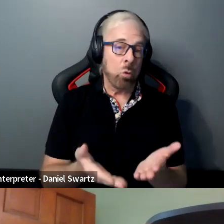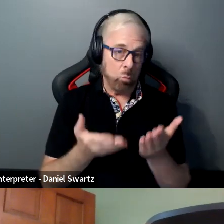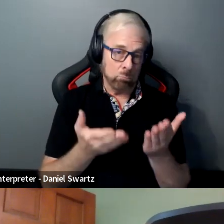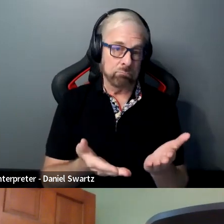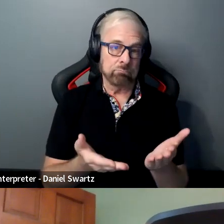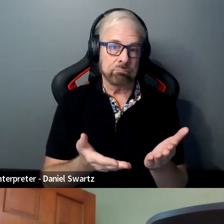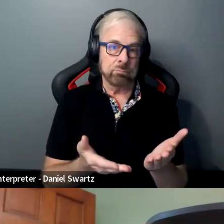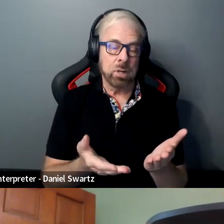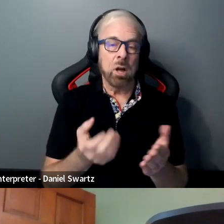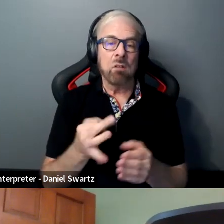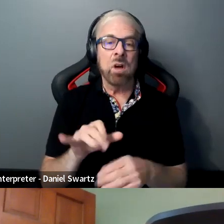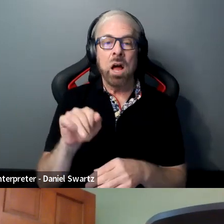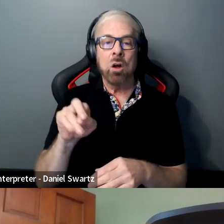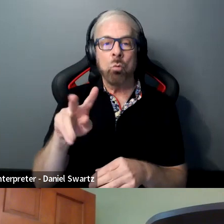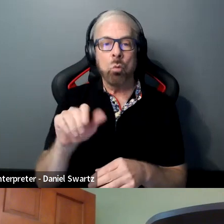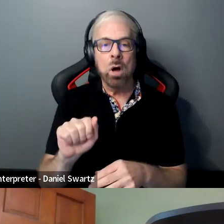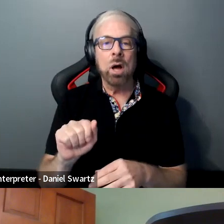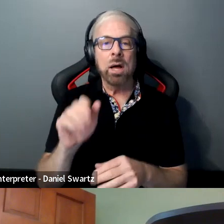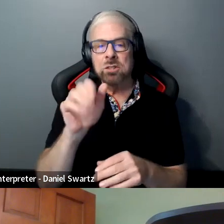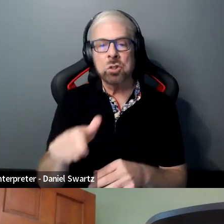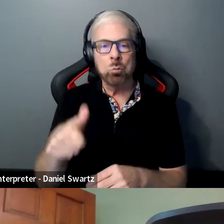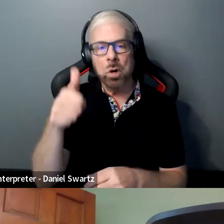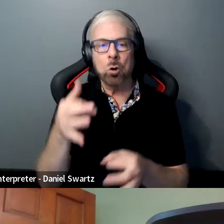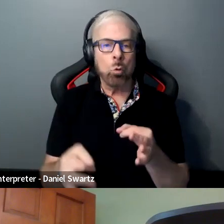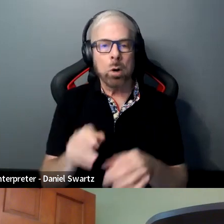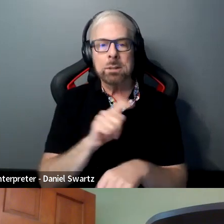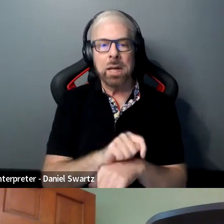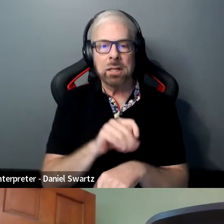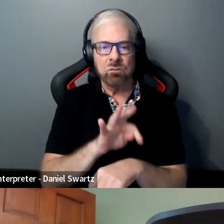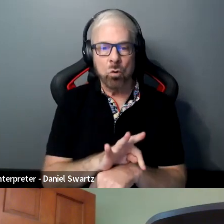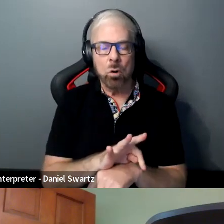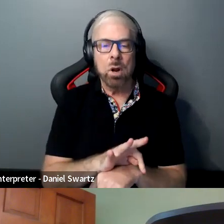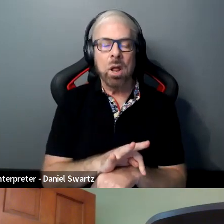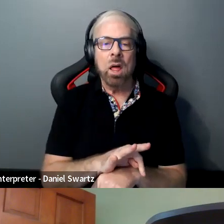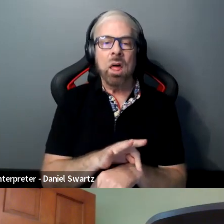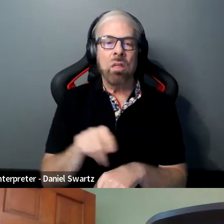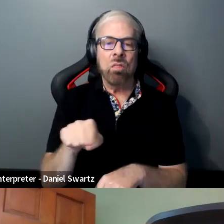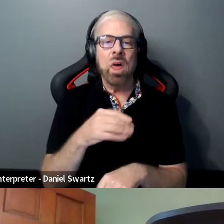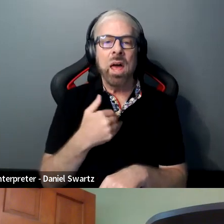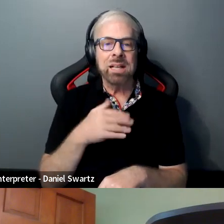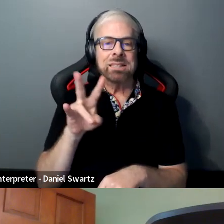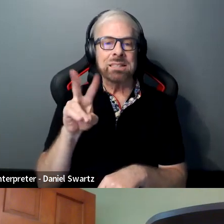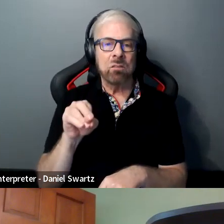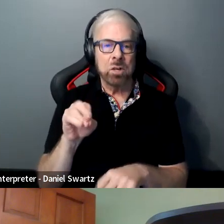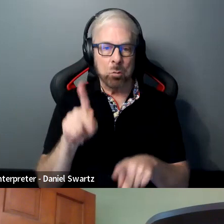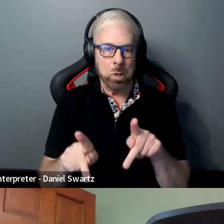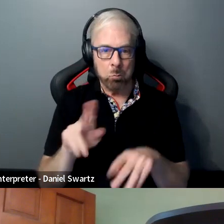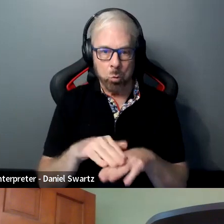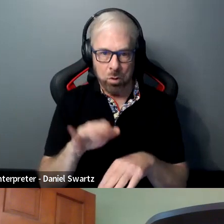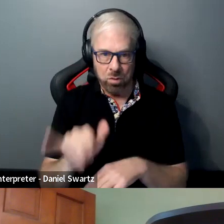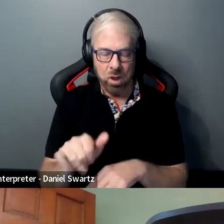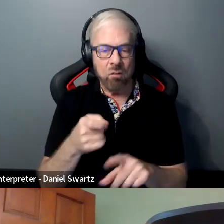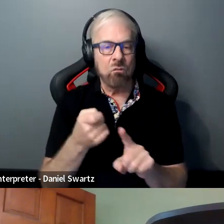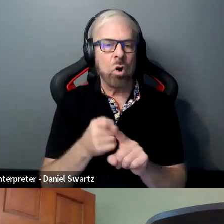recommendations of an Iowa Supreme Court task force that had 70 people on it from